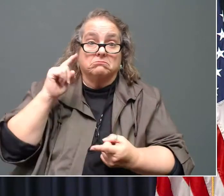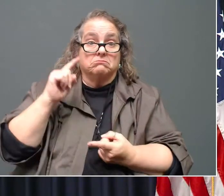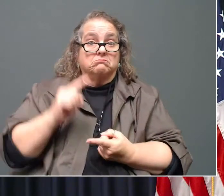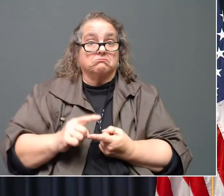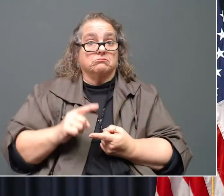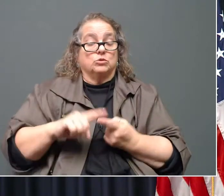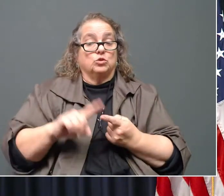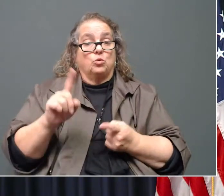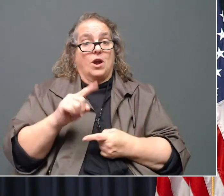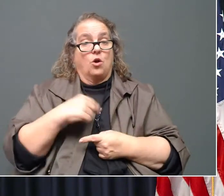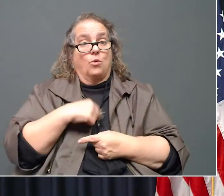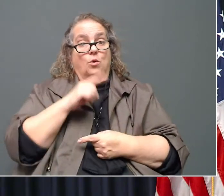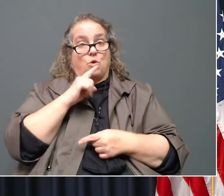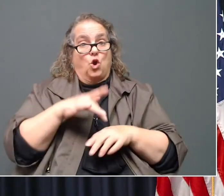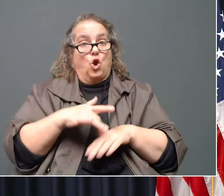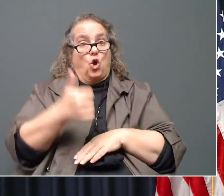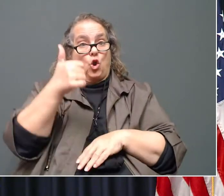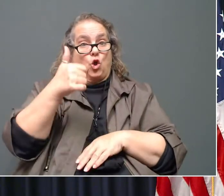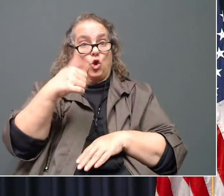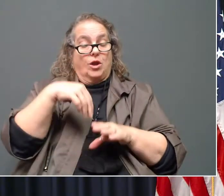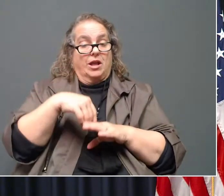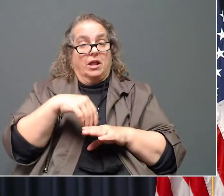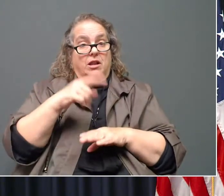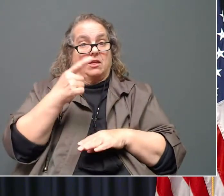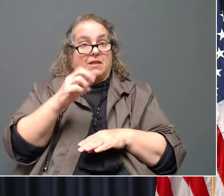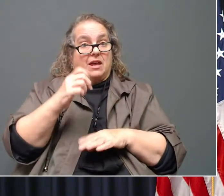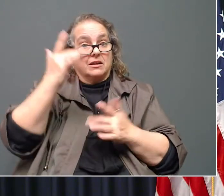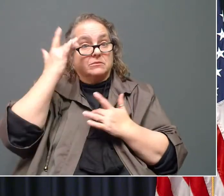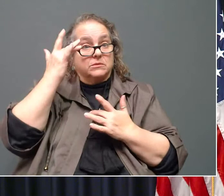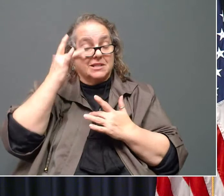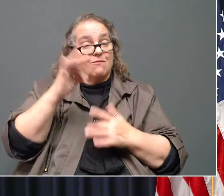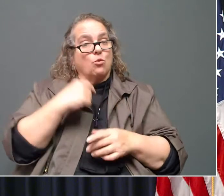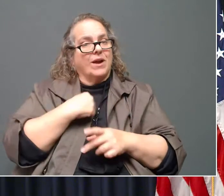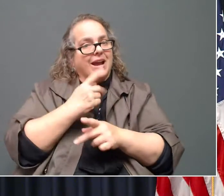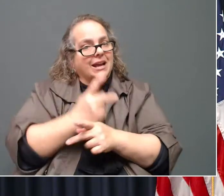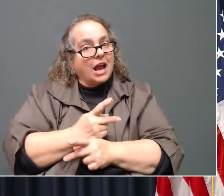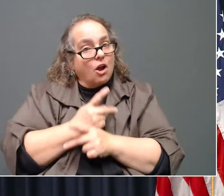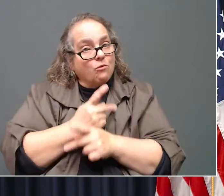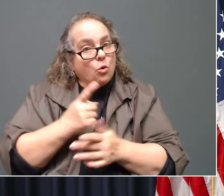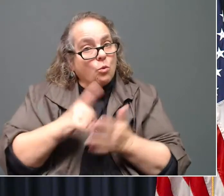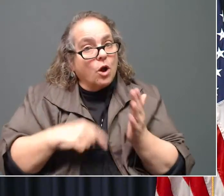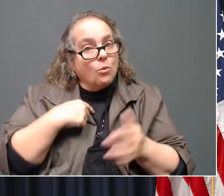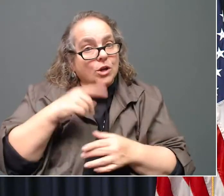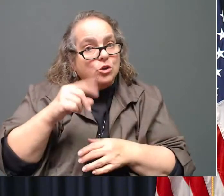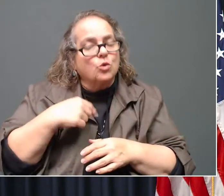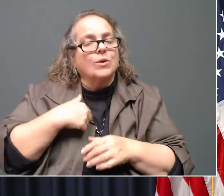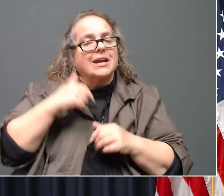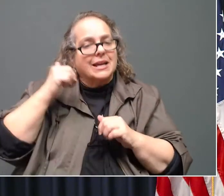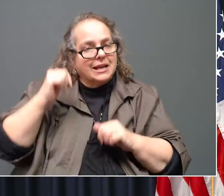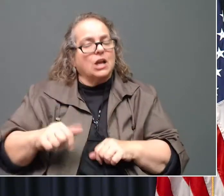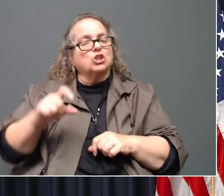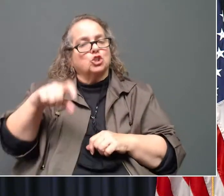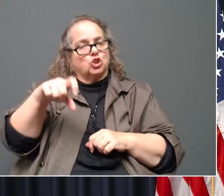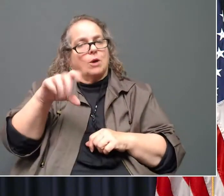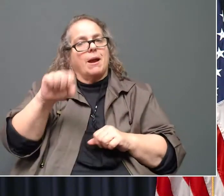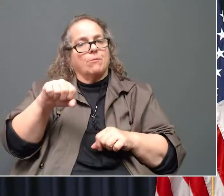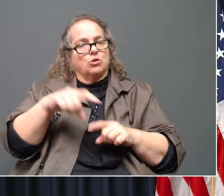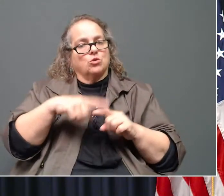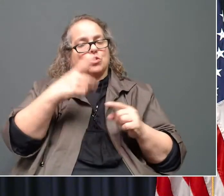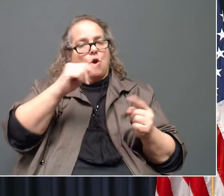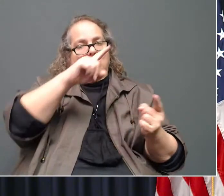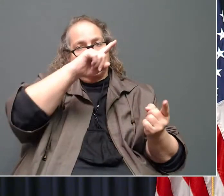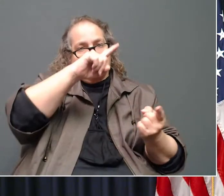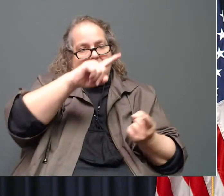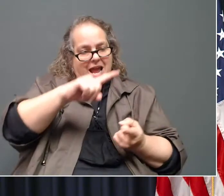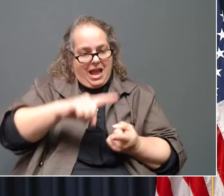pandemic. If we are really careful about what we do, we should be able to push down to where we were earlier in the pandemic. If we have